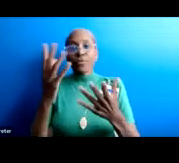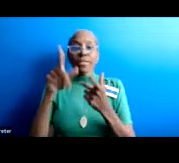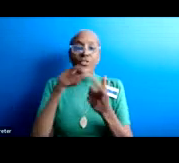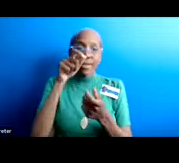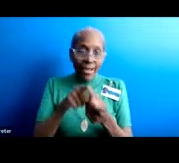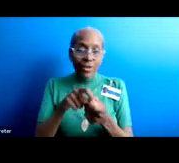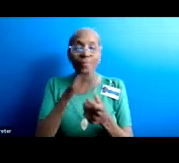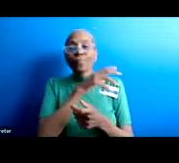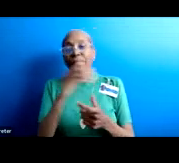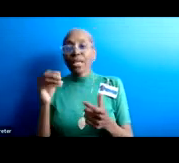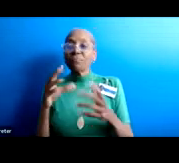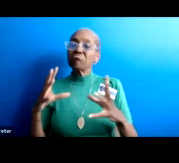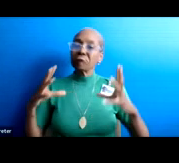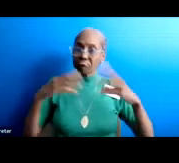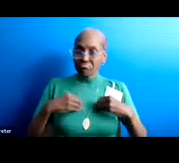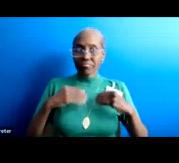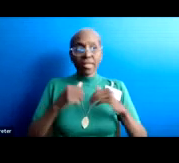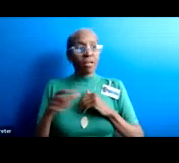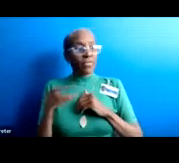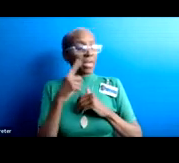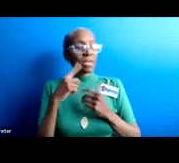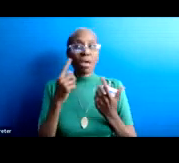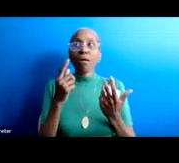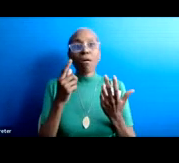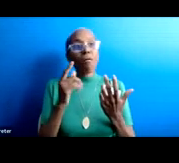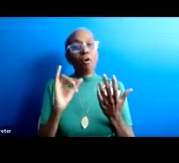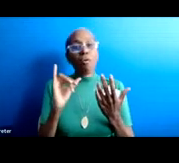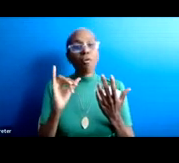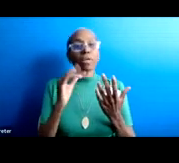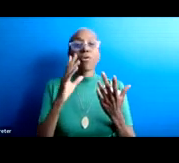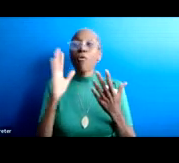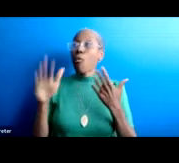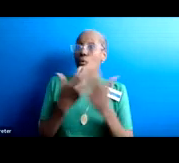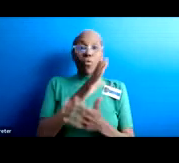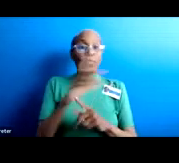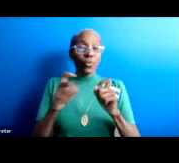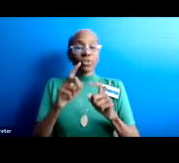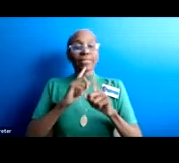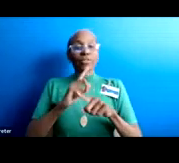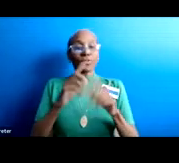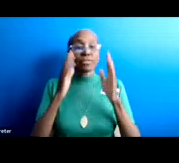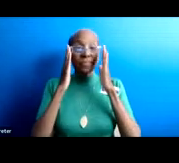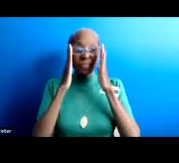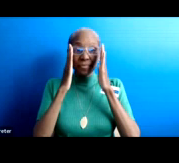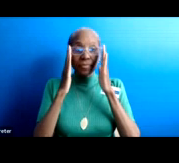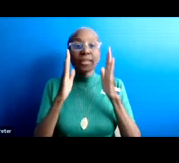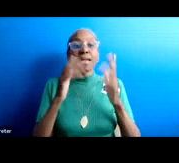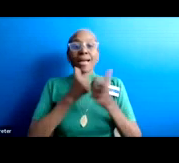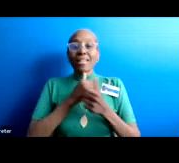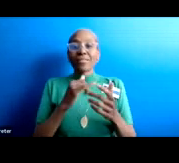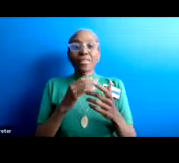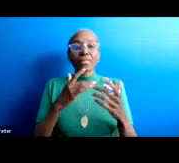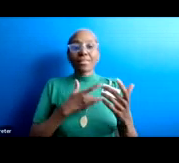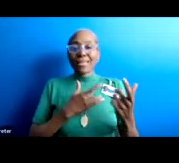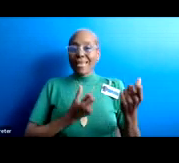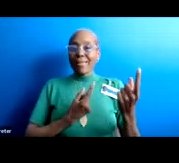accurately and accessibly, in a way that they can get their questions answered. I love this. I have this empathy